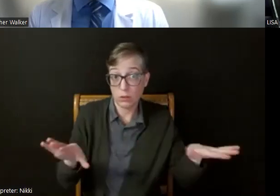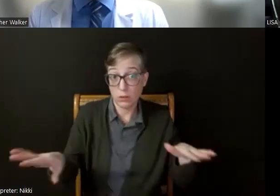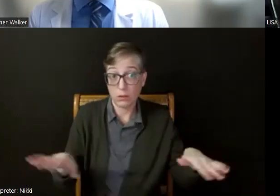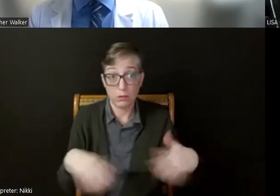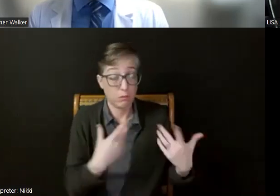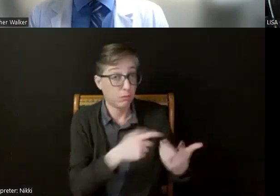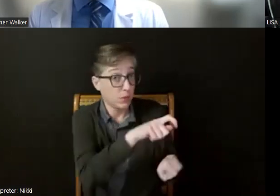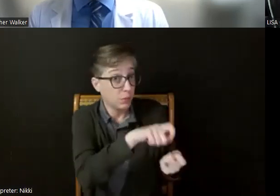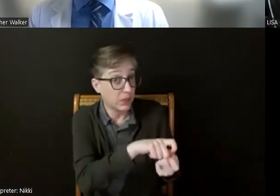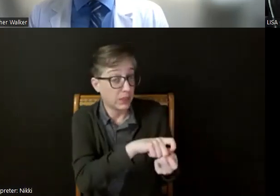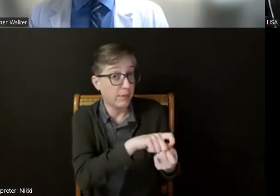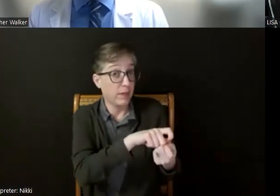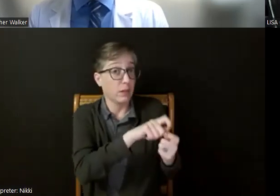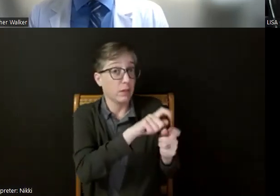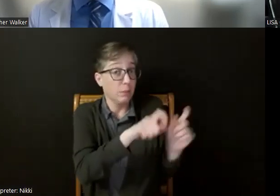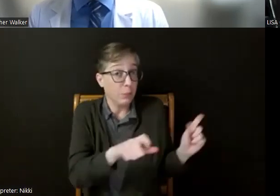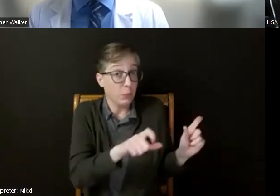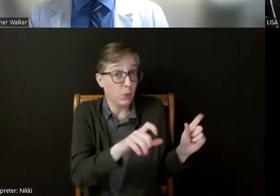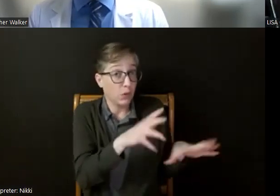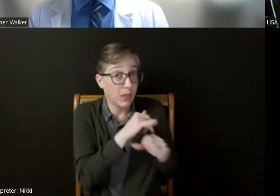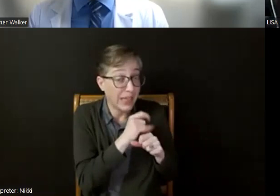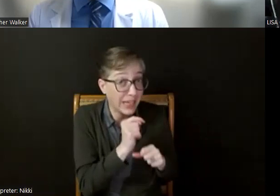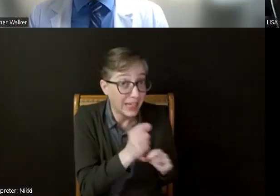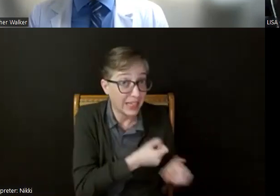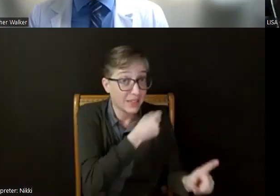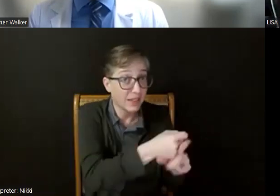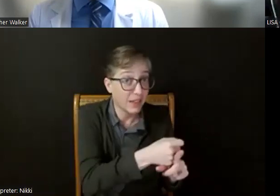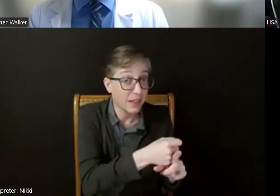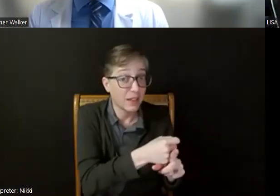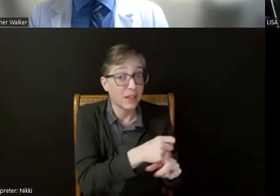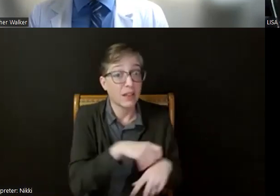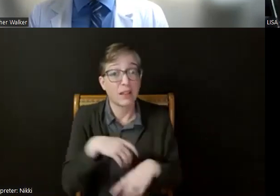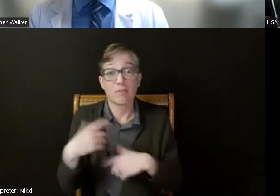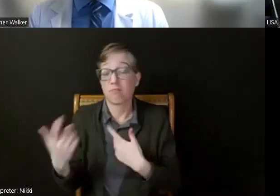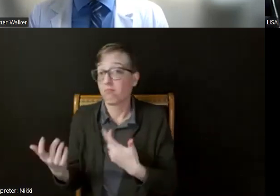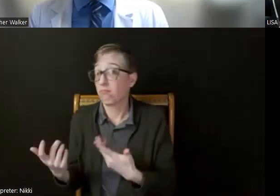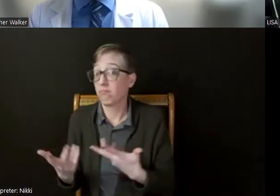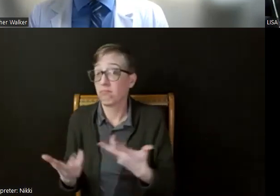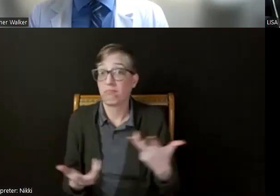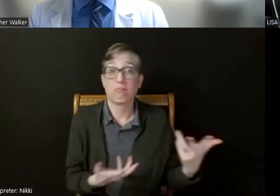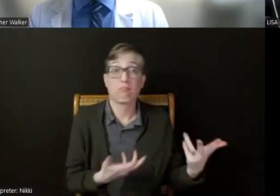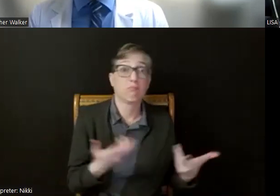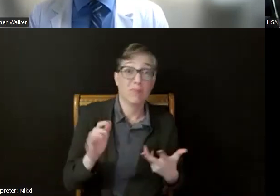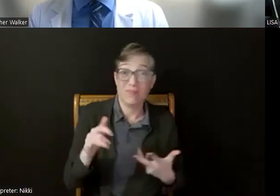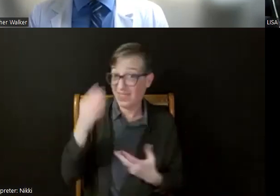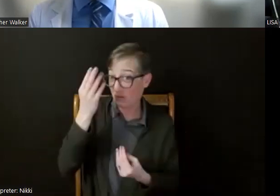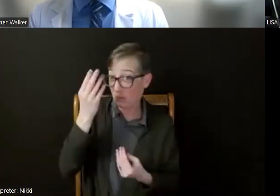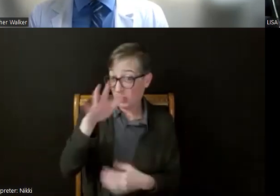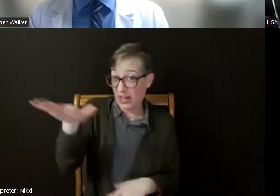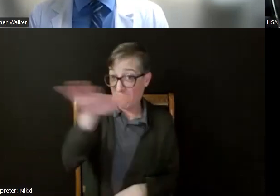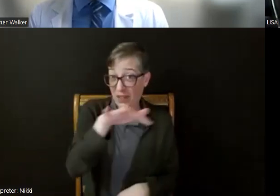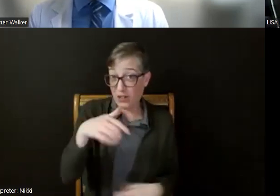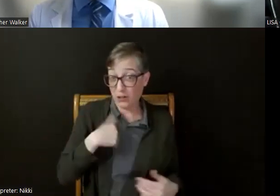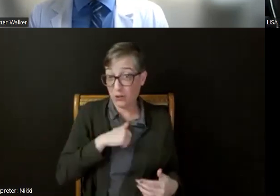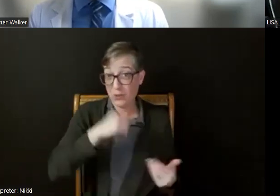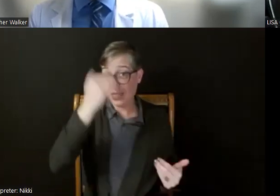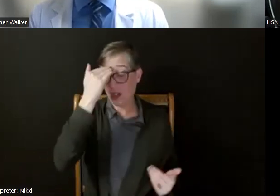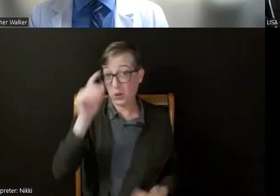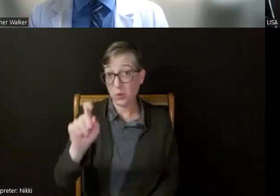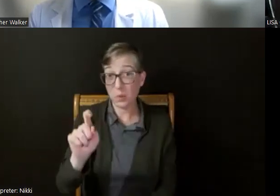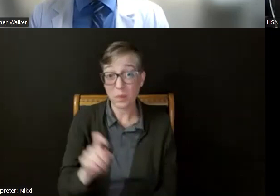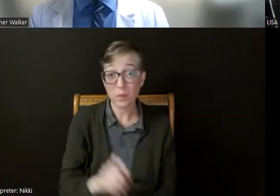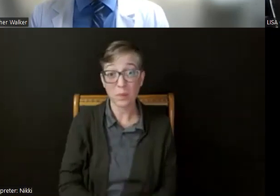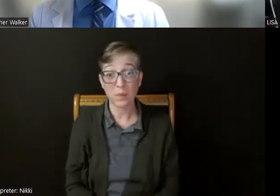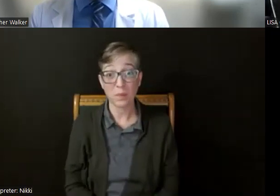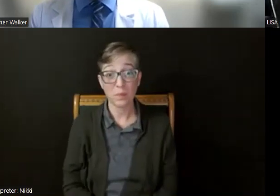more likely to get one as opposed to the other? Does that information exist out there somewhere?